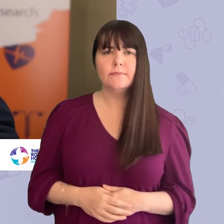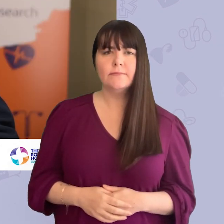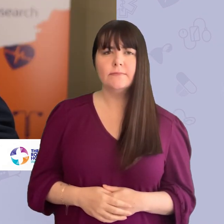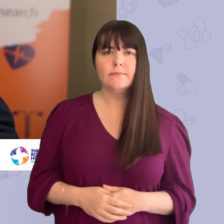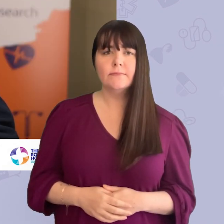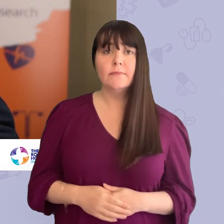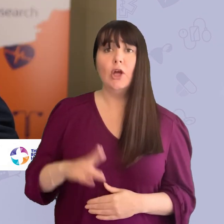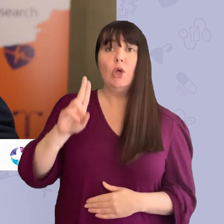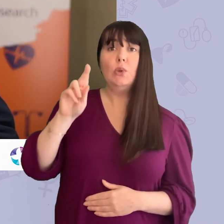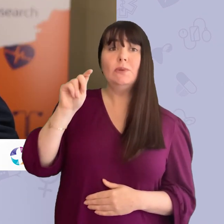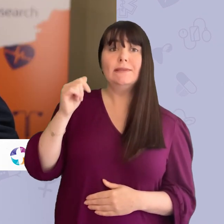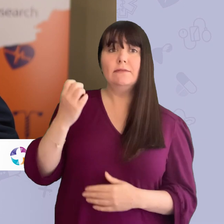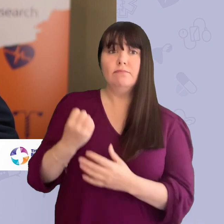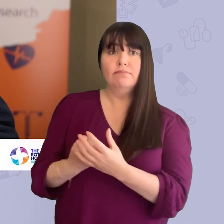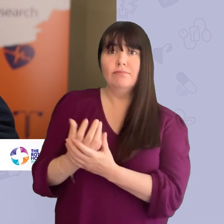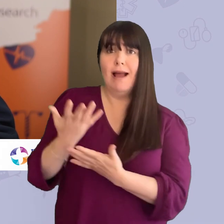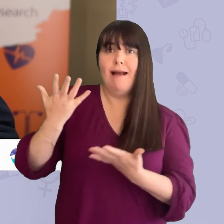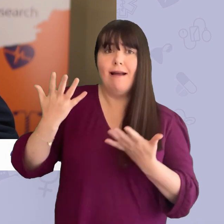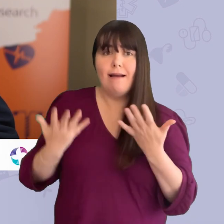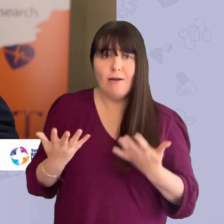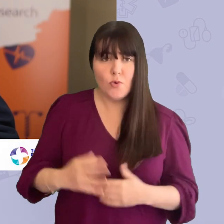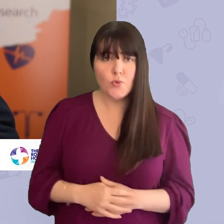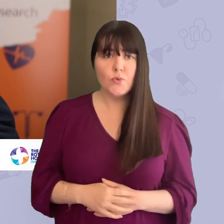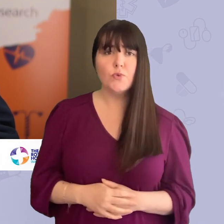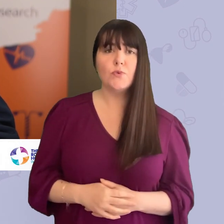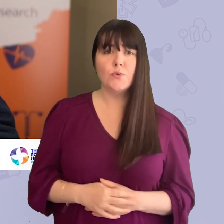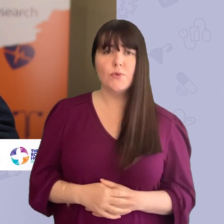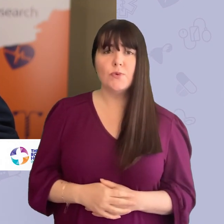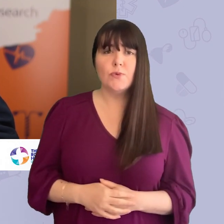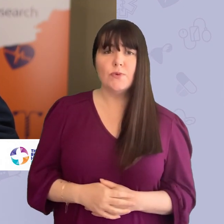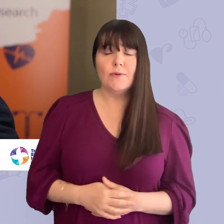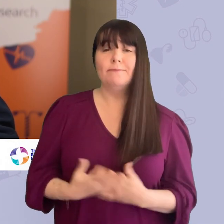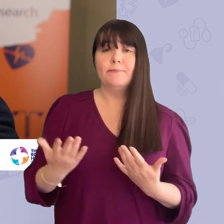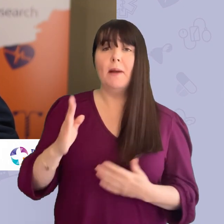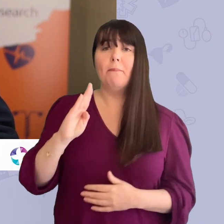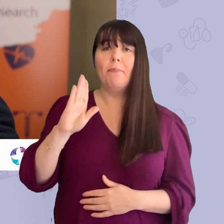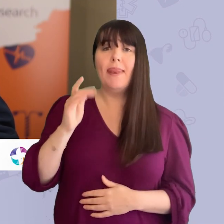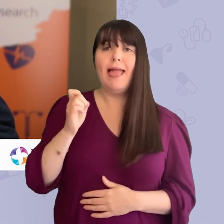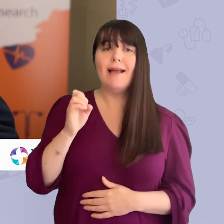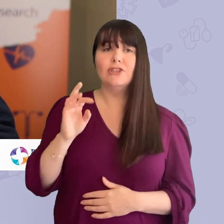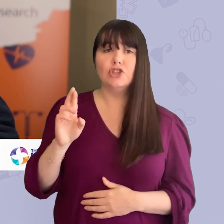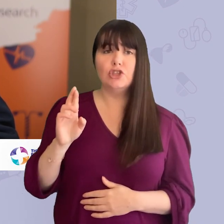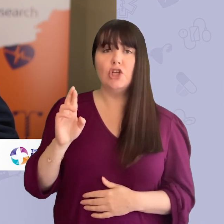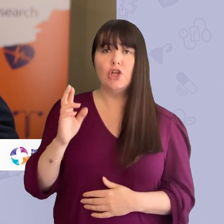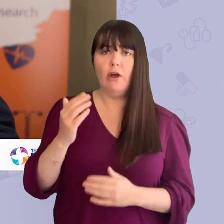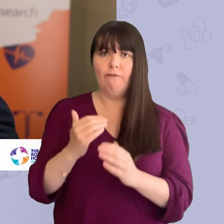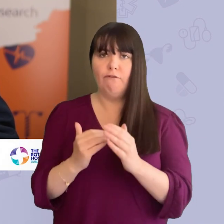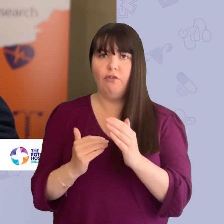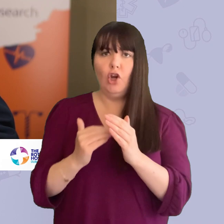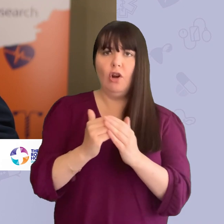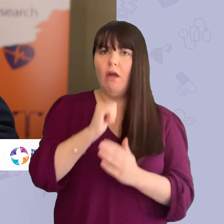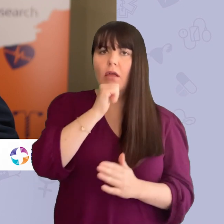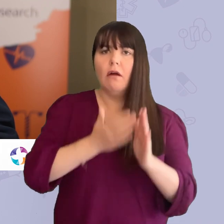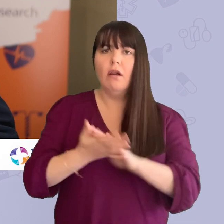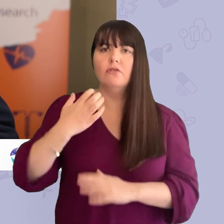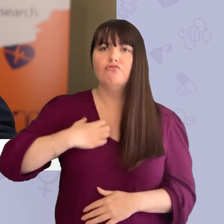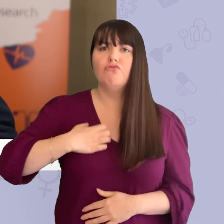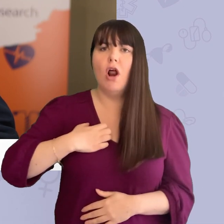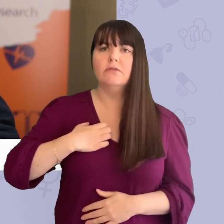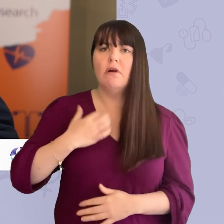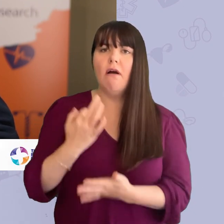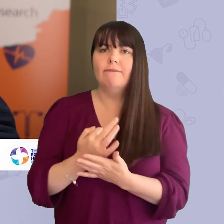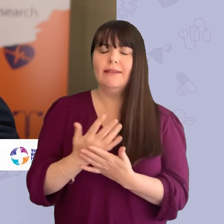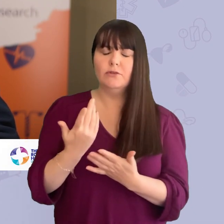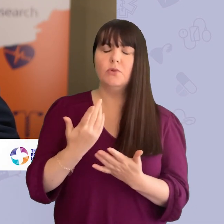One of the more common causes of a urinary tract infection is overfilling of the bladder or not emptying the bladder